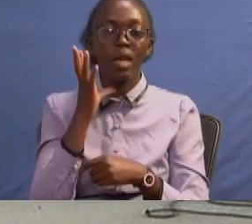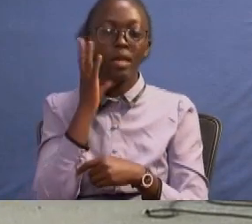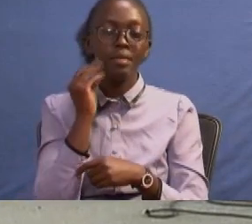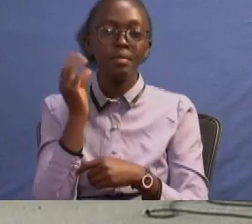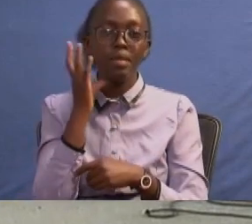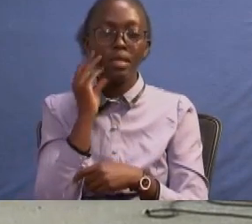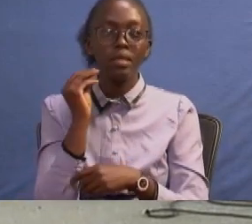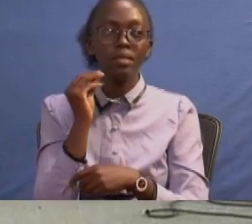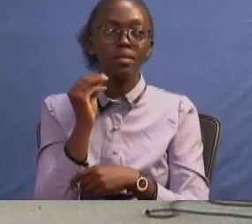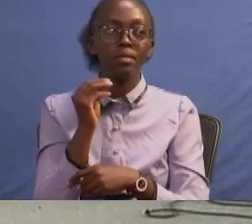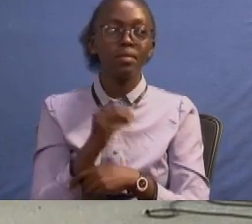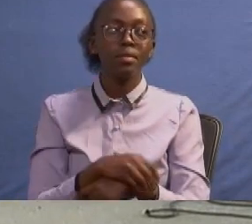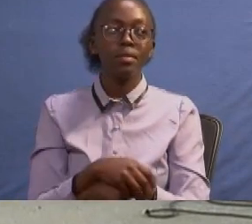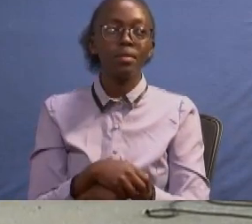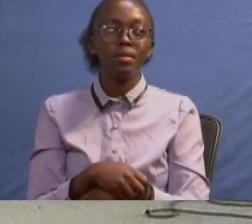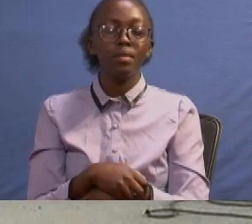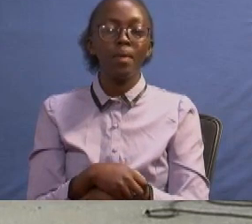experienced